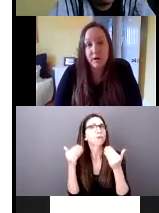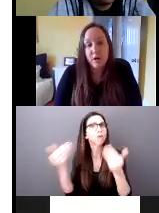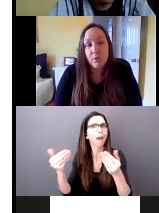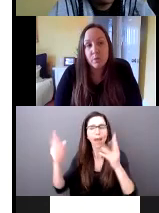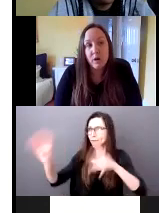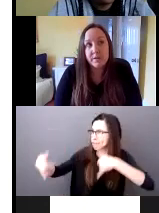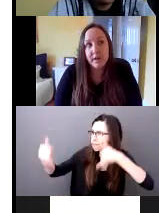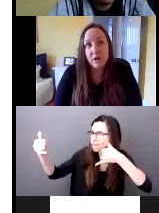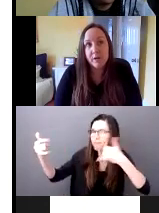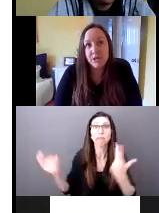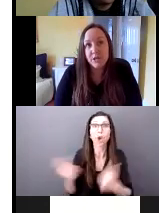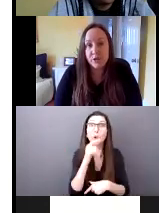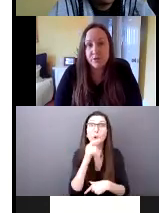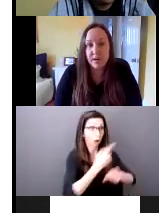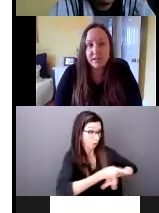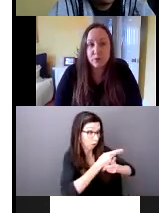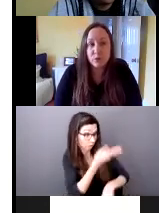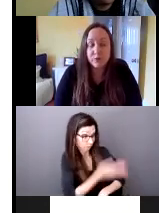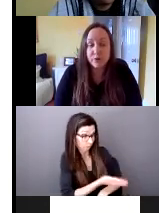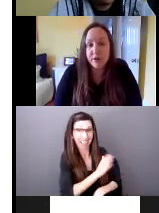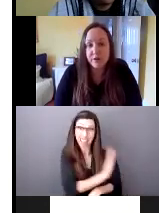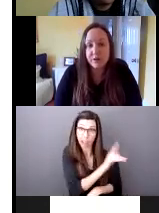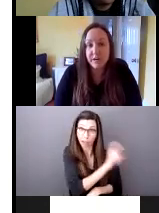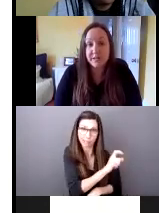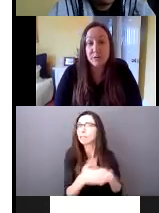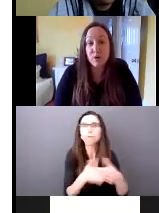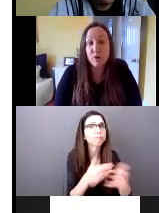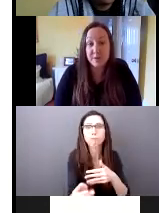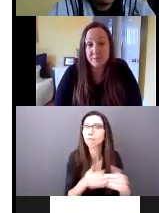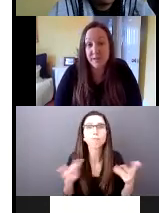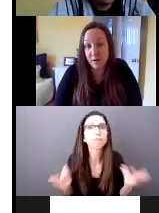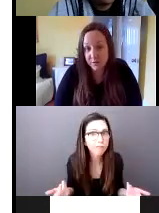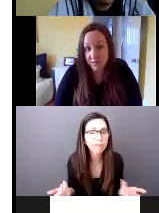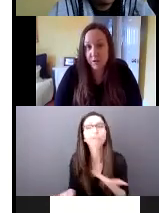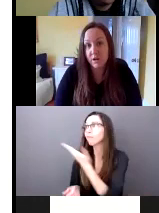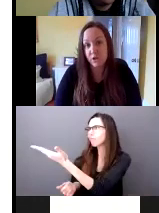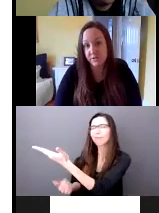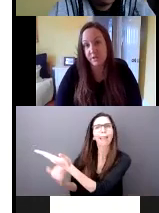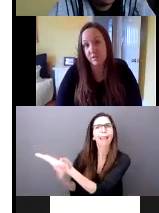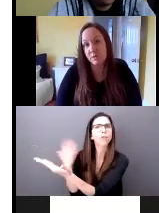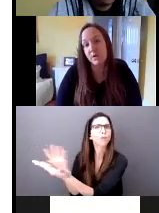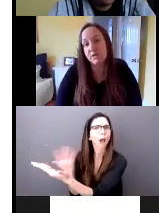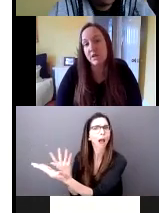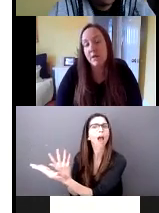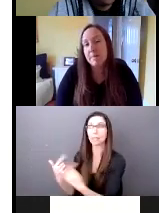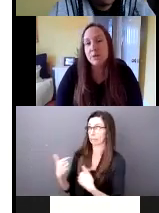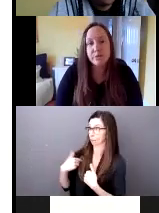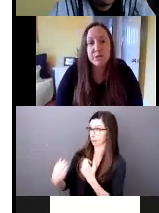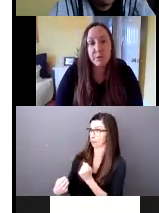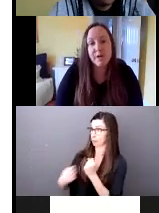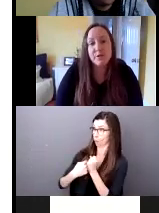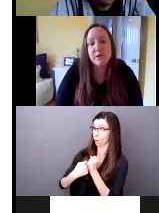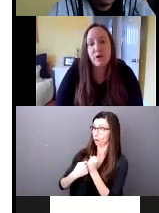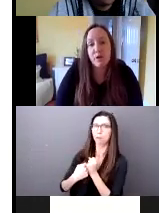for. We want the helpline to serve as a tool for caregivers to get support for themselves, not just their loved ones. But